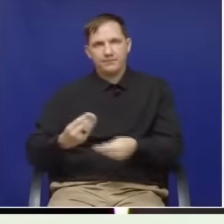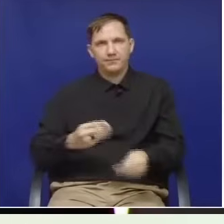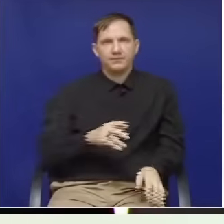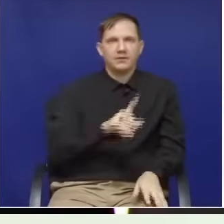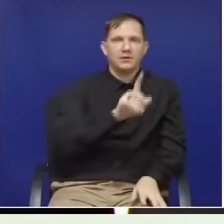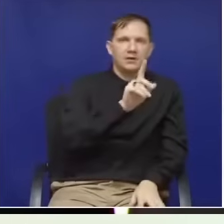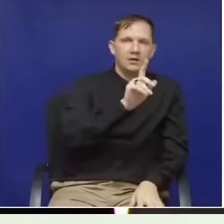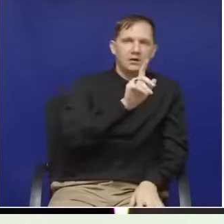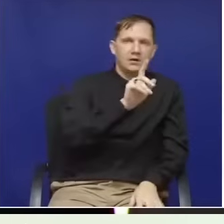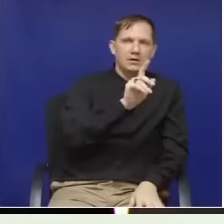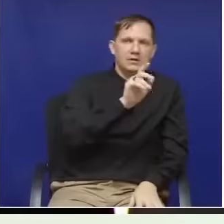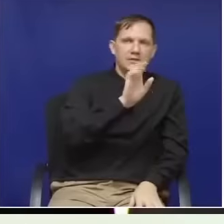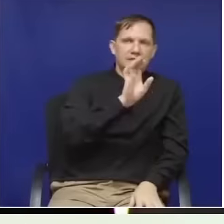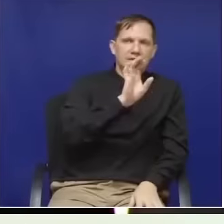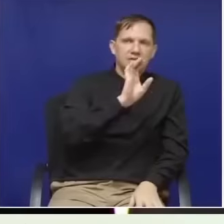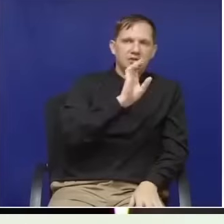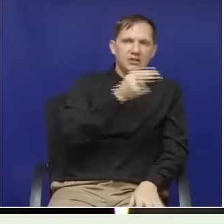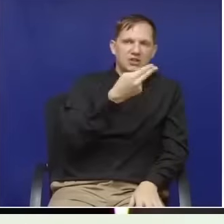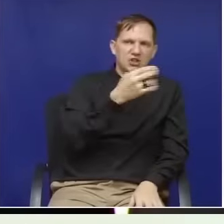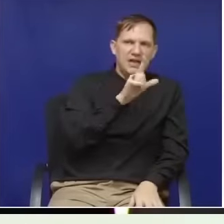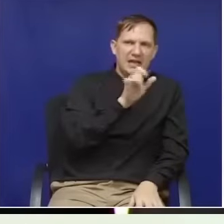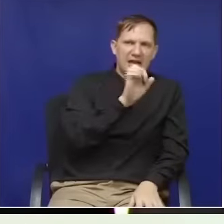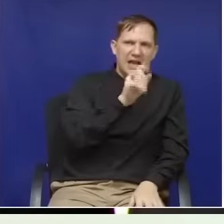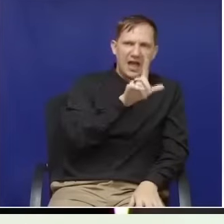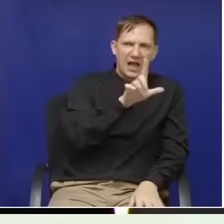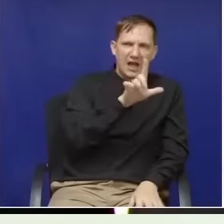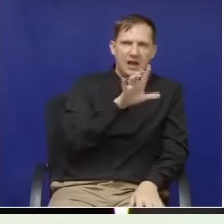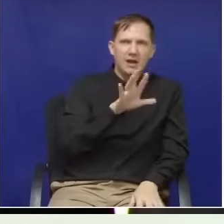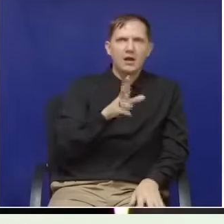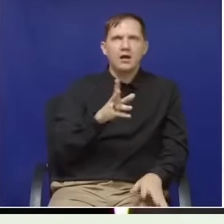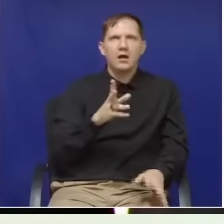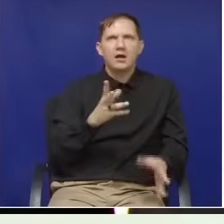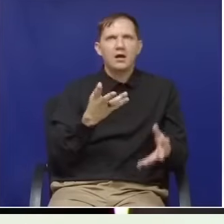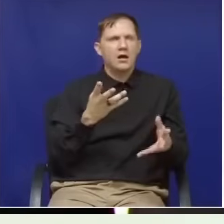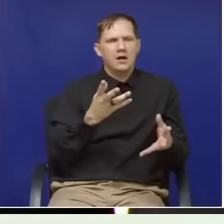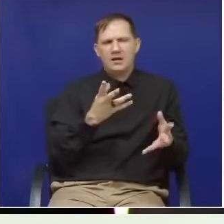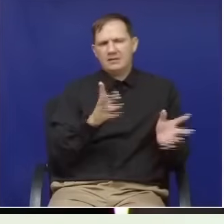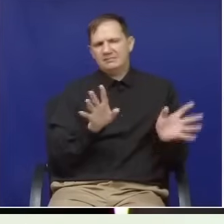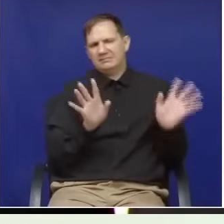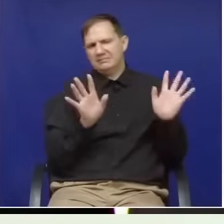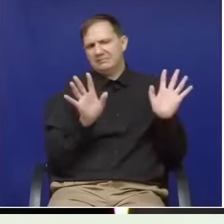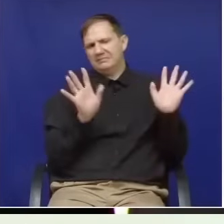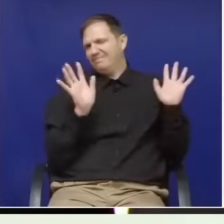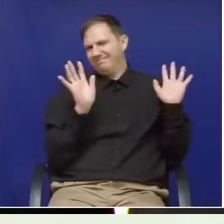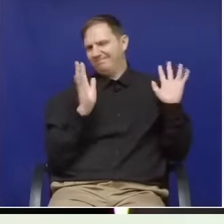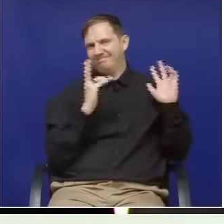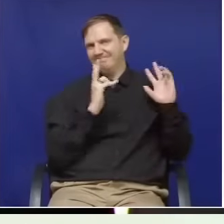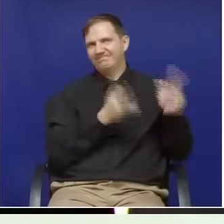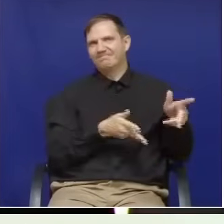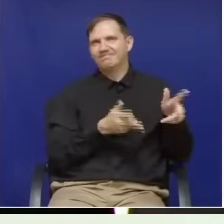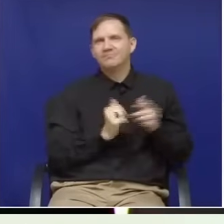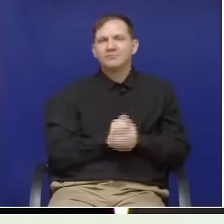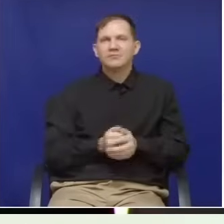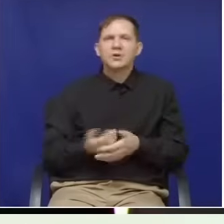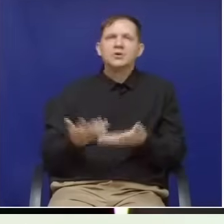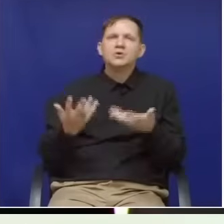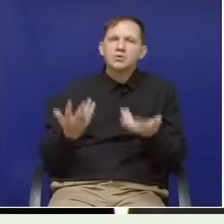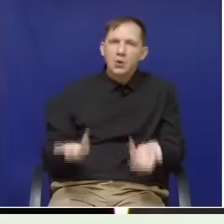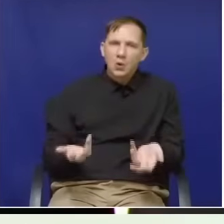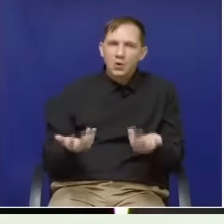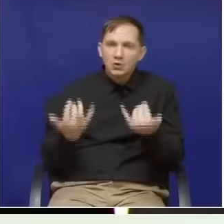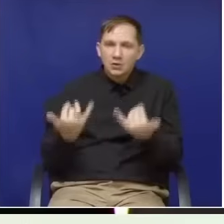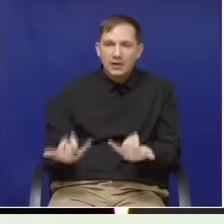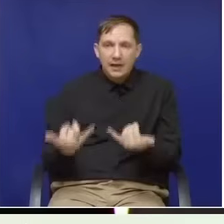Ton was presided over a breakdown in trust in terms of police. Now, today,